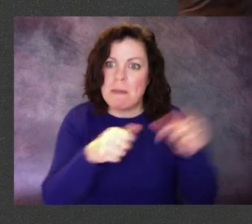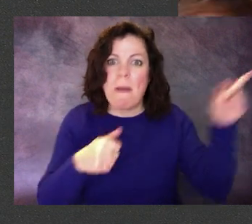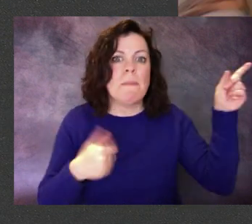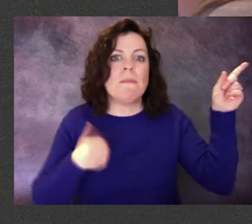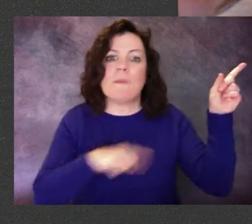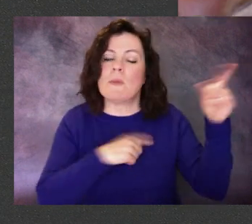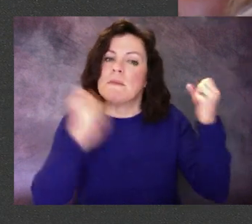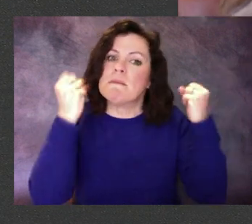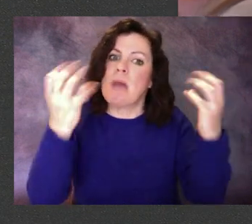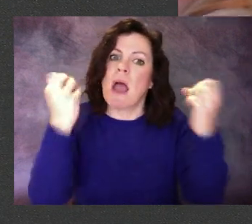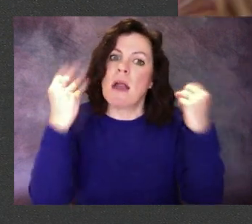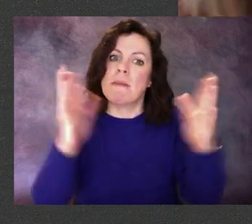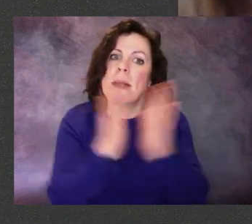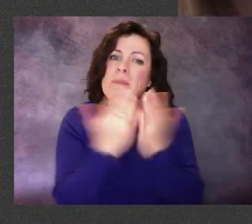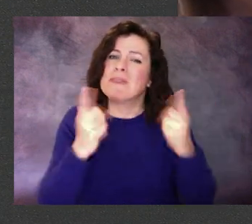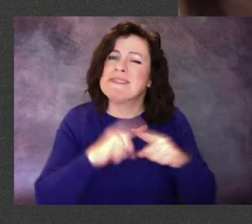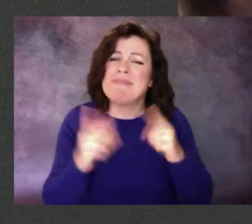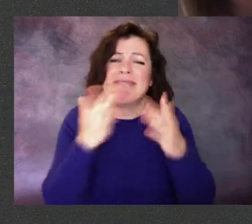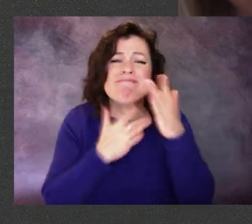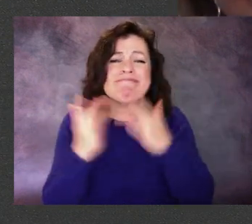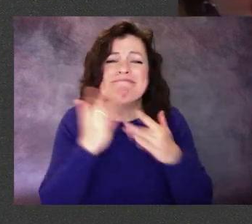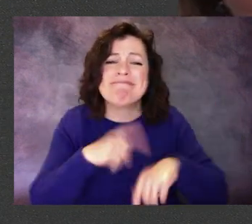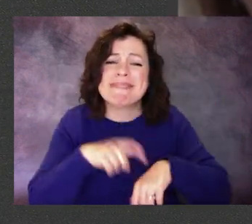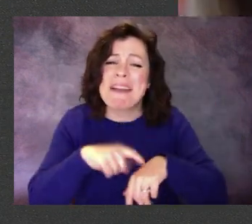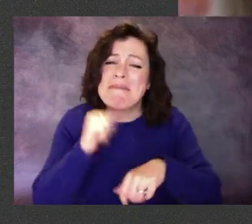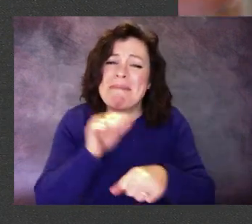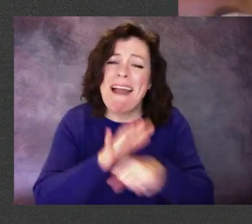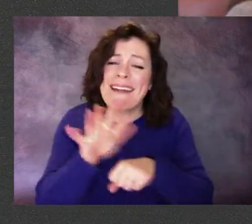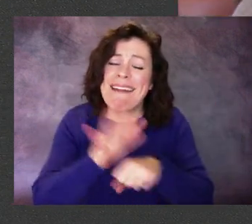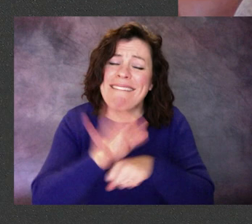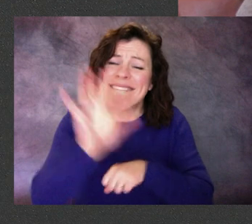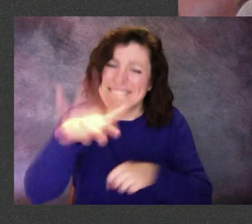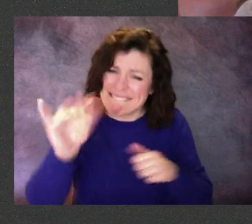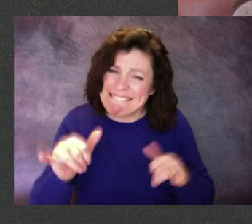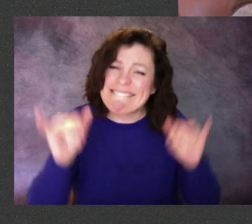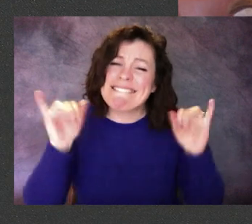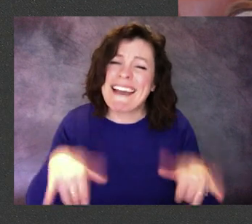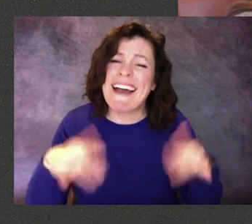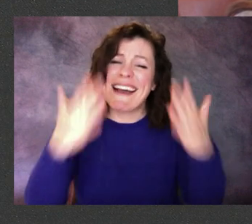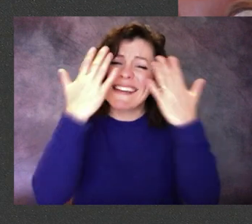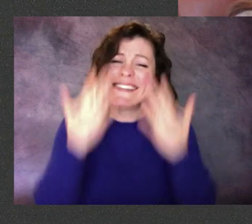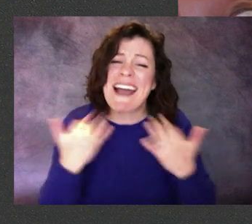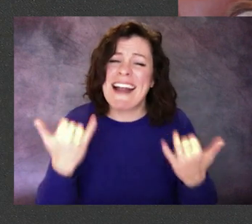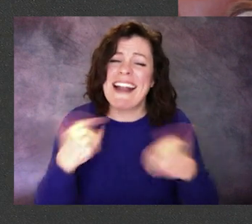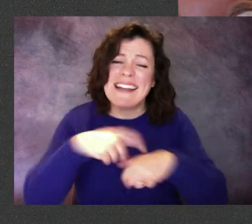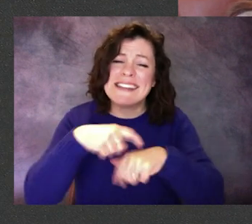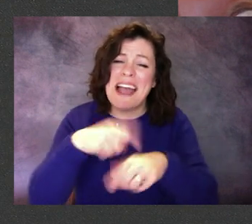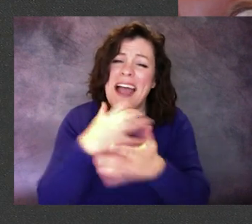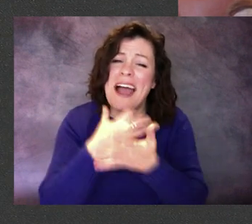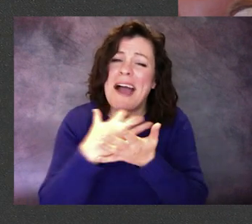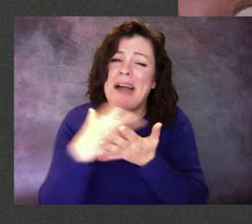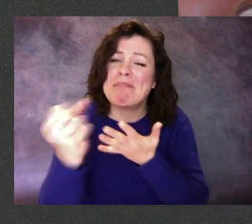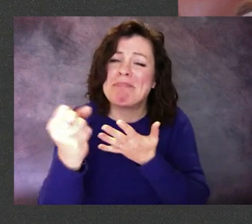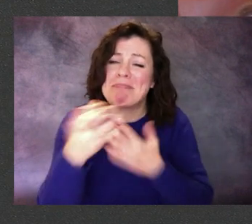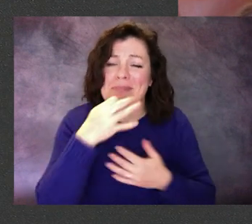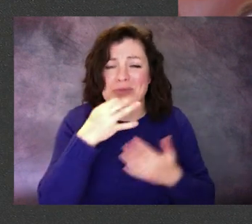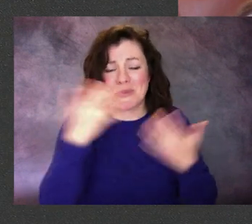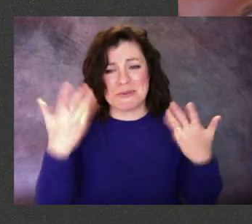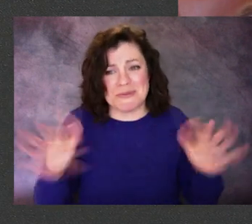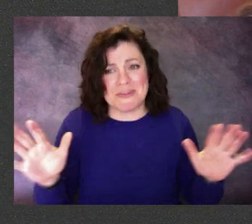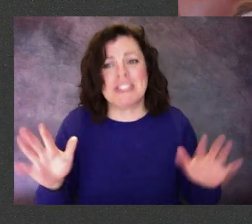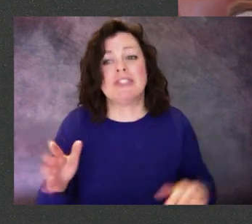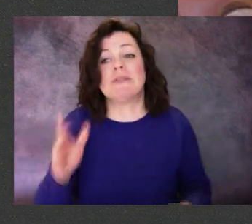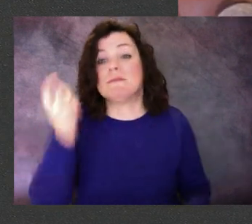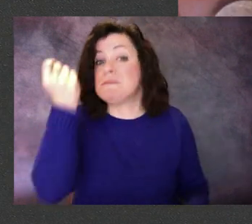books and so little time. And unfortunately, we are almost out of time together. But before you leave